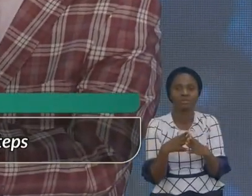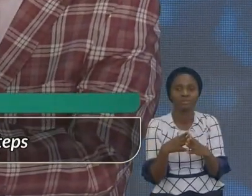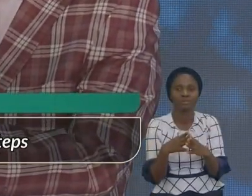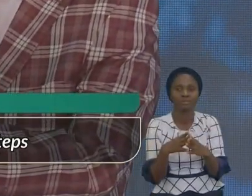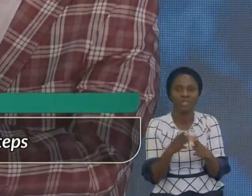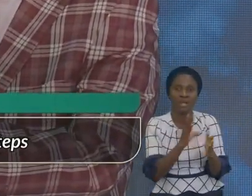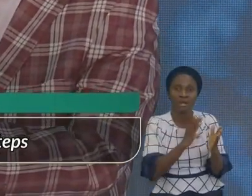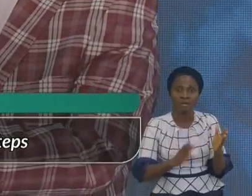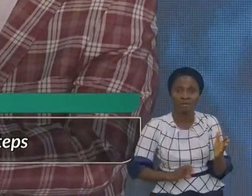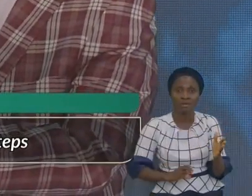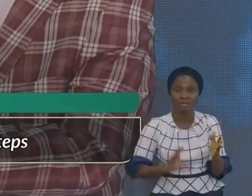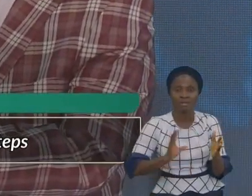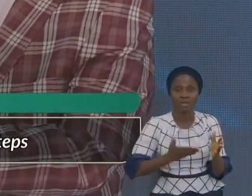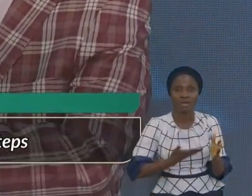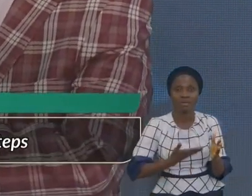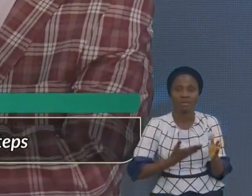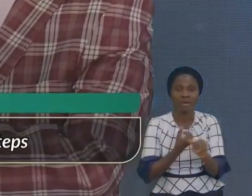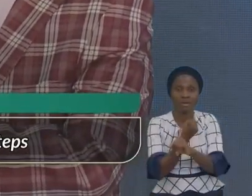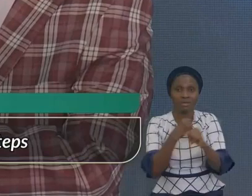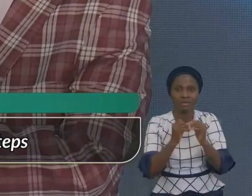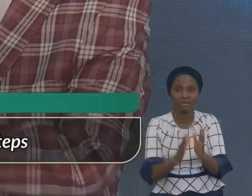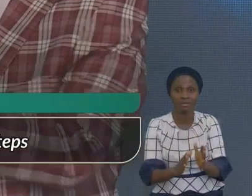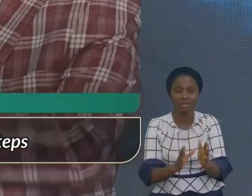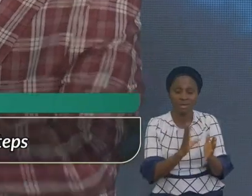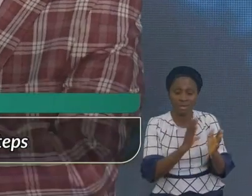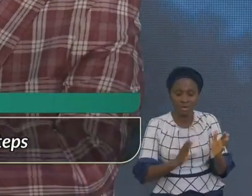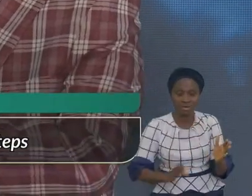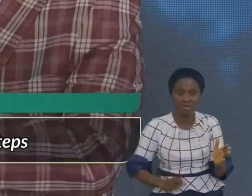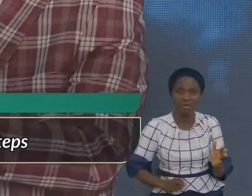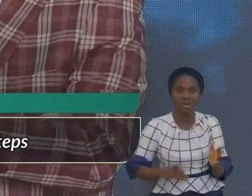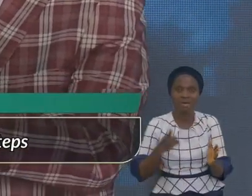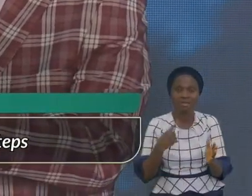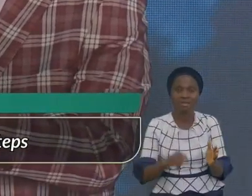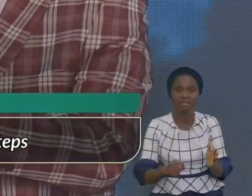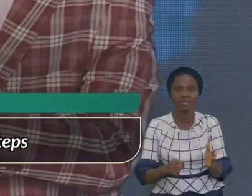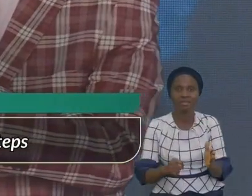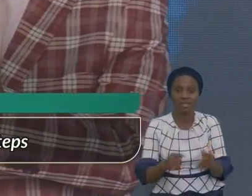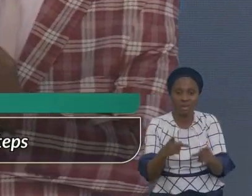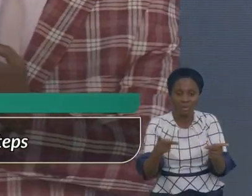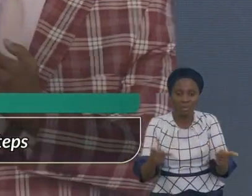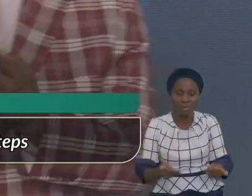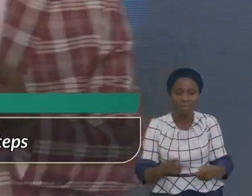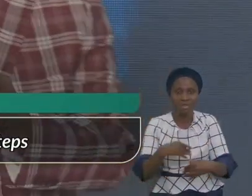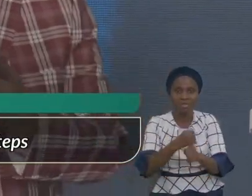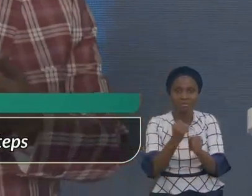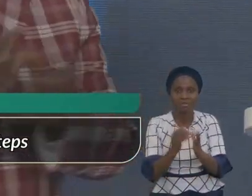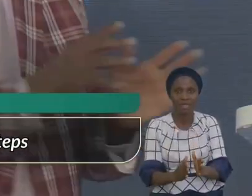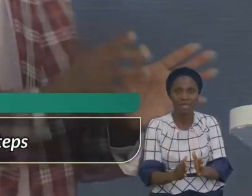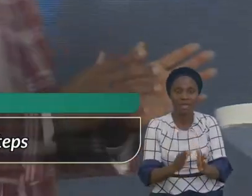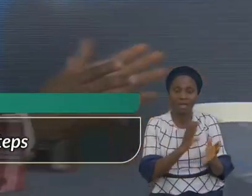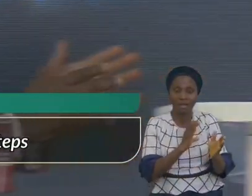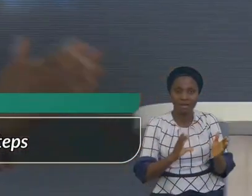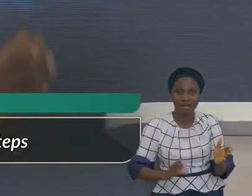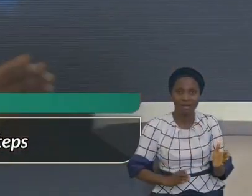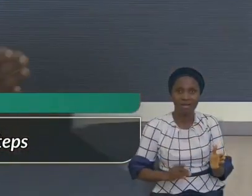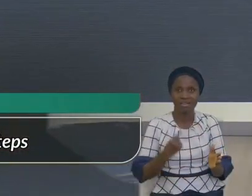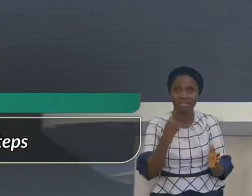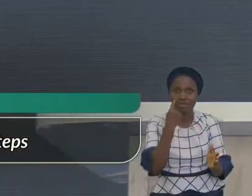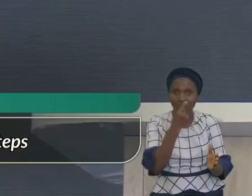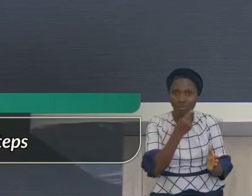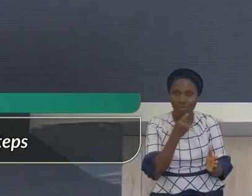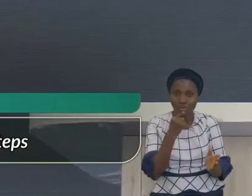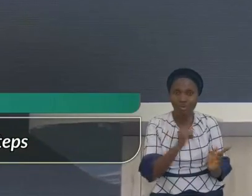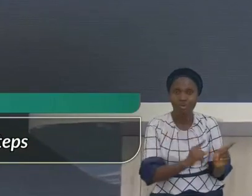pacemaker, and Christ the one that goes beyond and will follow. And so you look